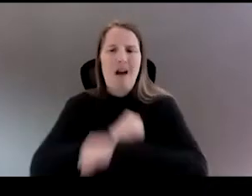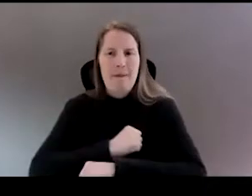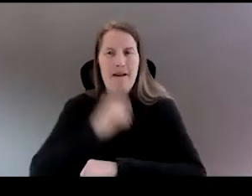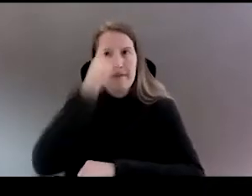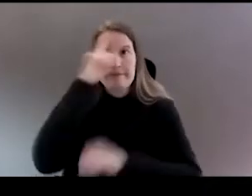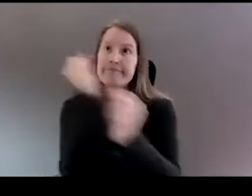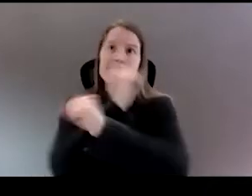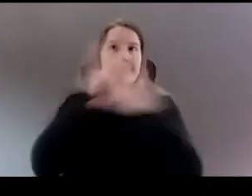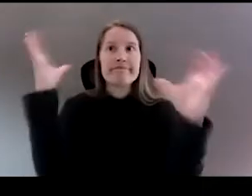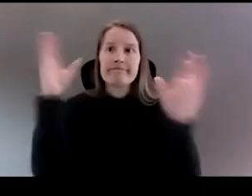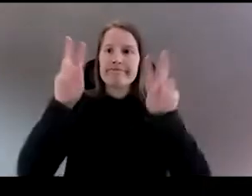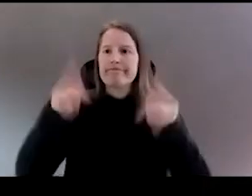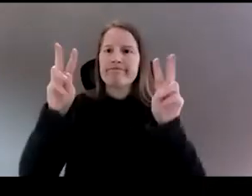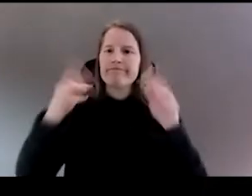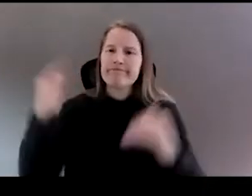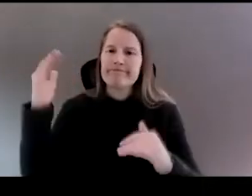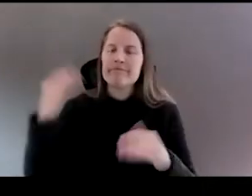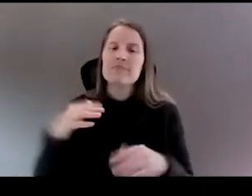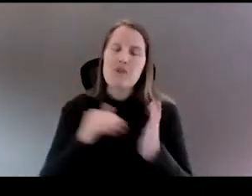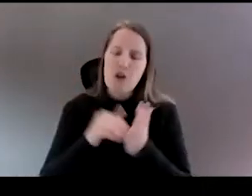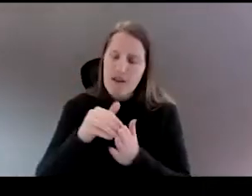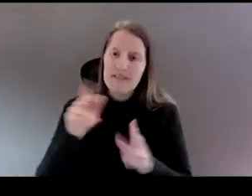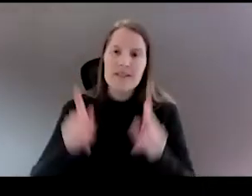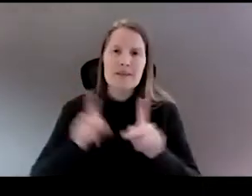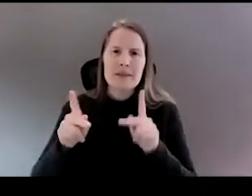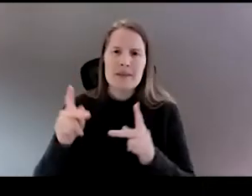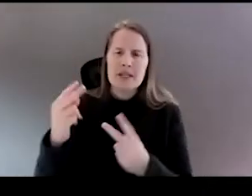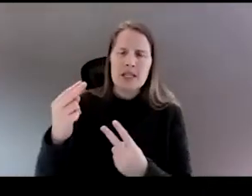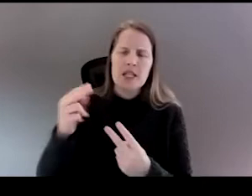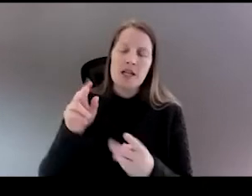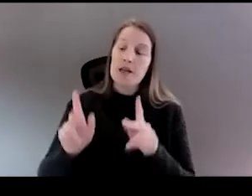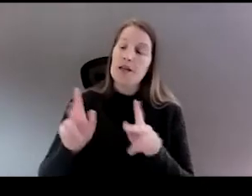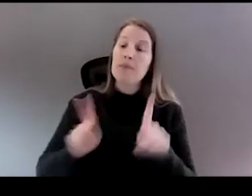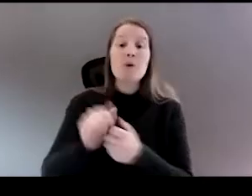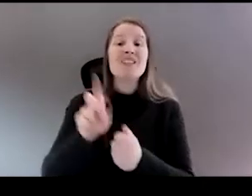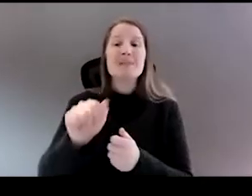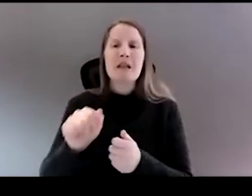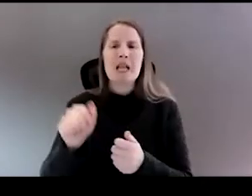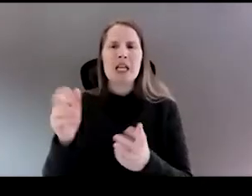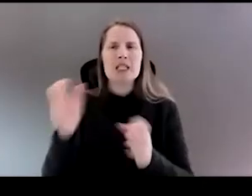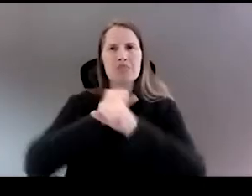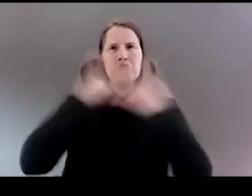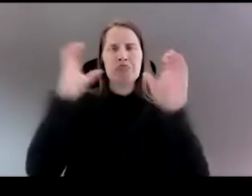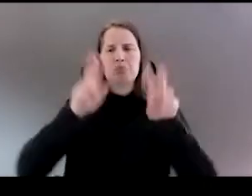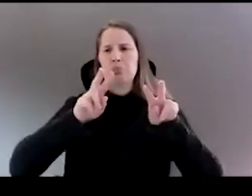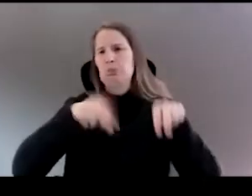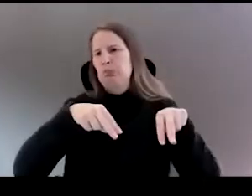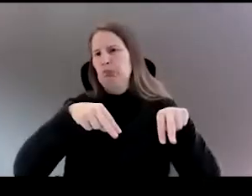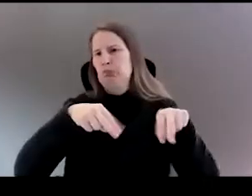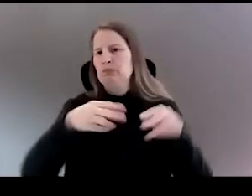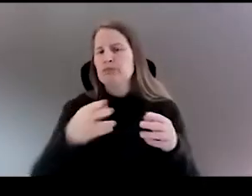inequity. Oftentimes people look at people with disabilities like myself and are quick to judge our